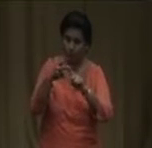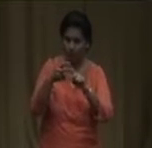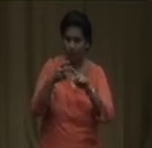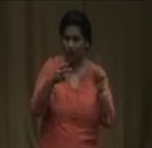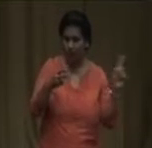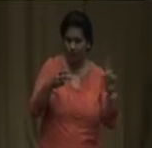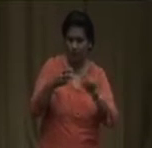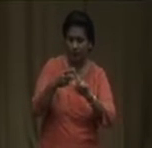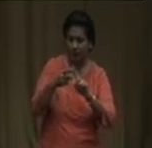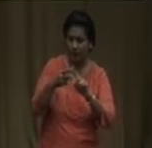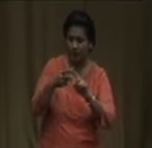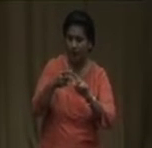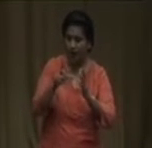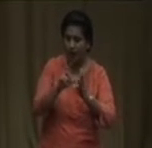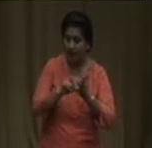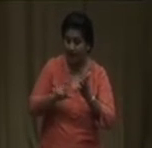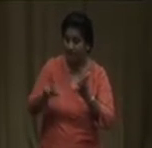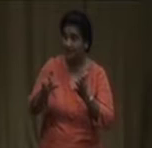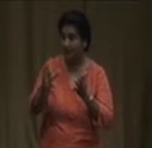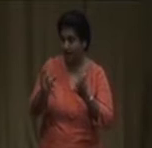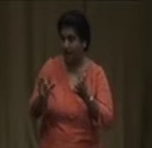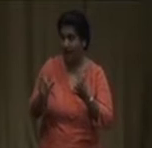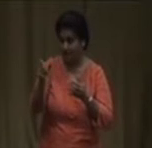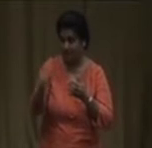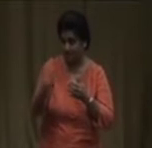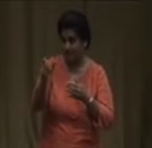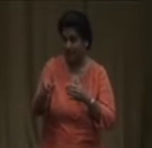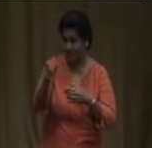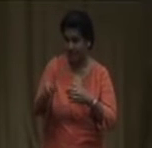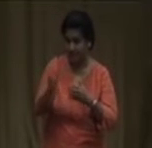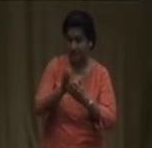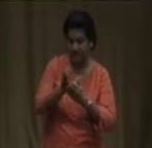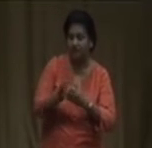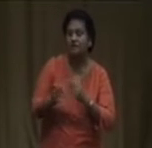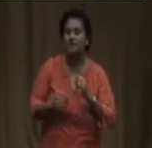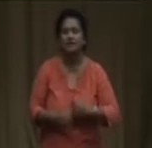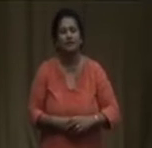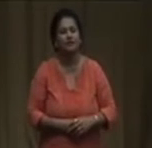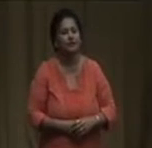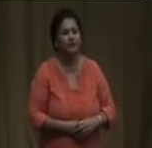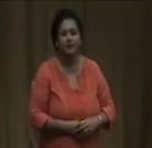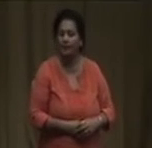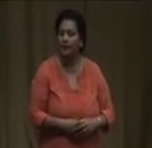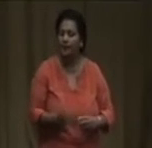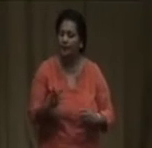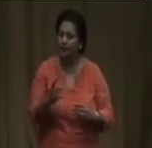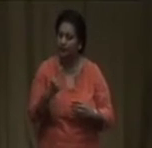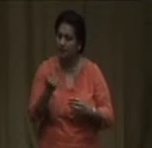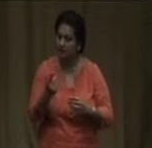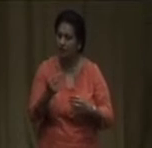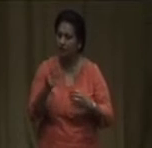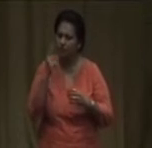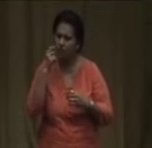the customer segments we are aiming to serve, and of course then the revenue streams. And as I mentioned, we are aiming to